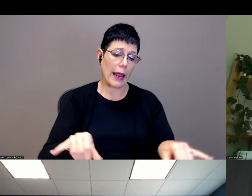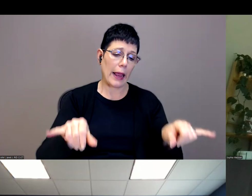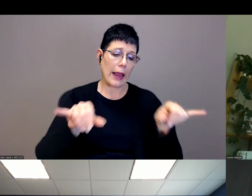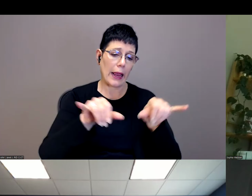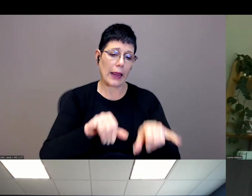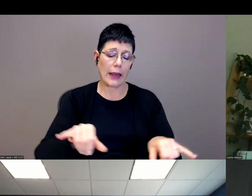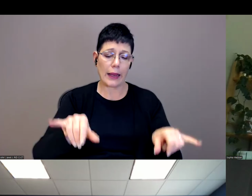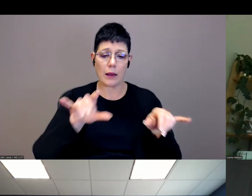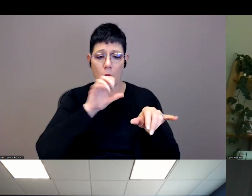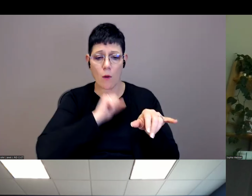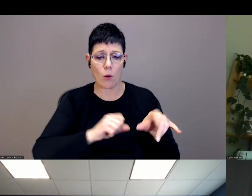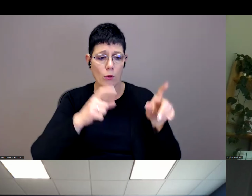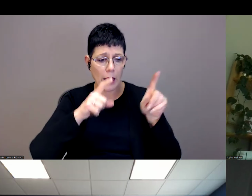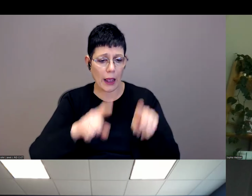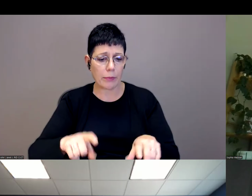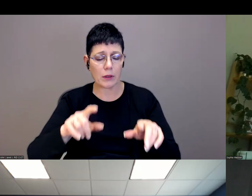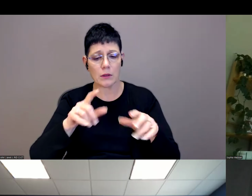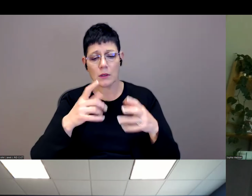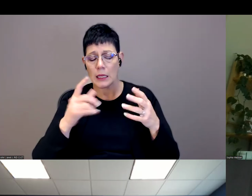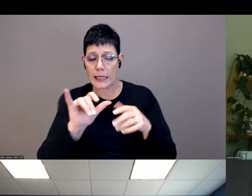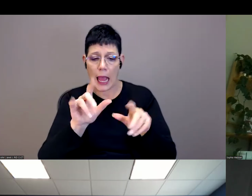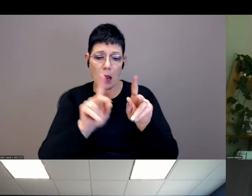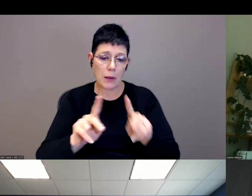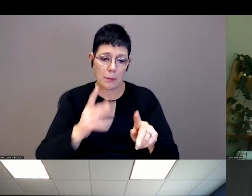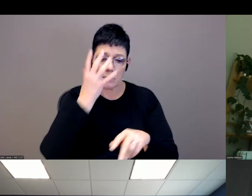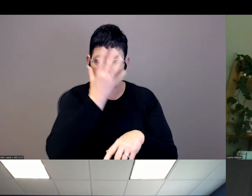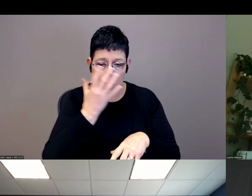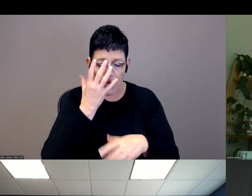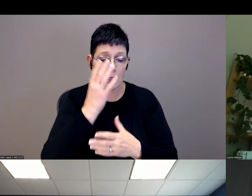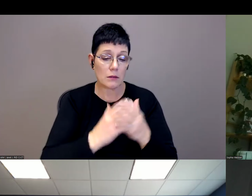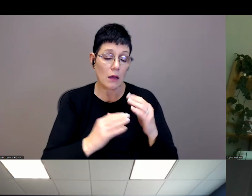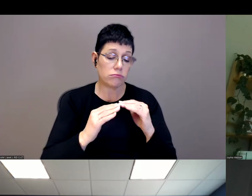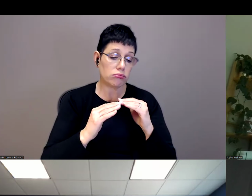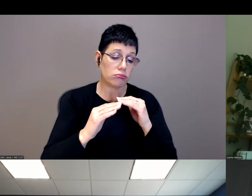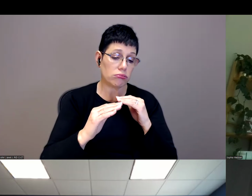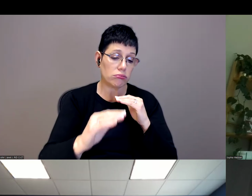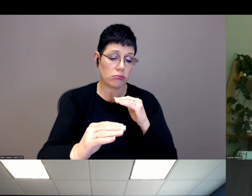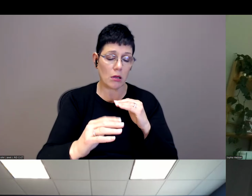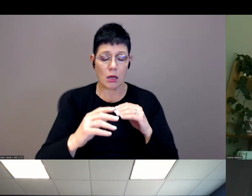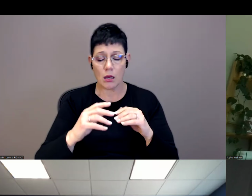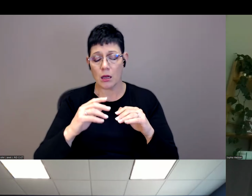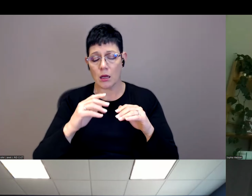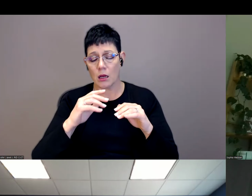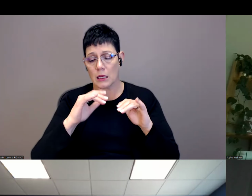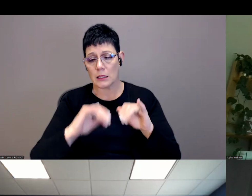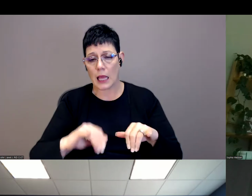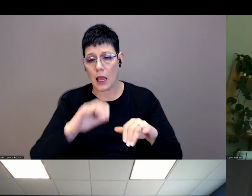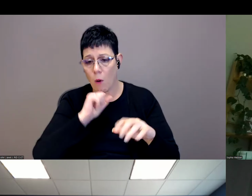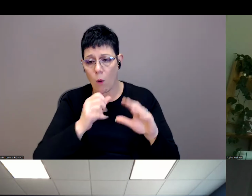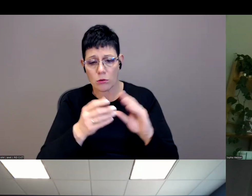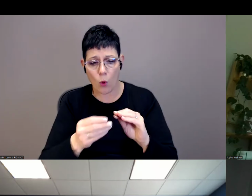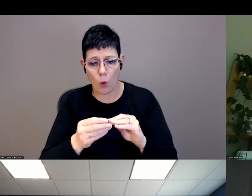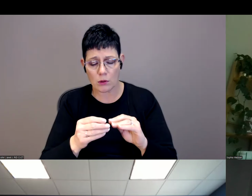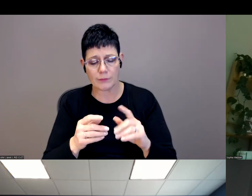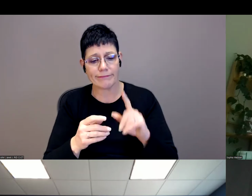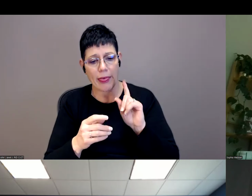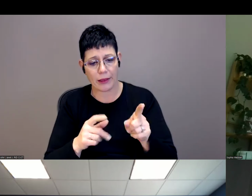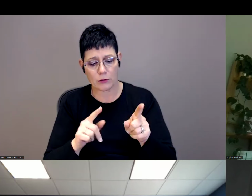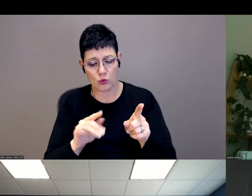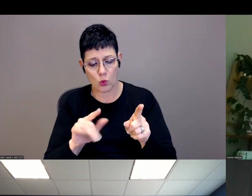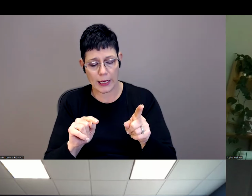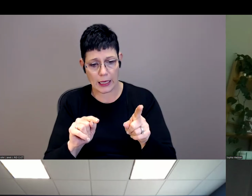up and it feels like maybe there's kind of some stale viewpoints. And, this toolkit, and we